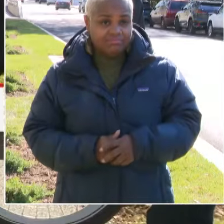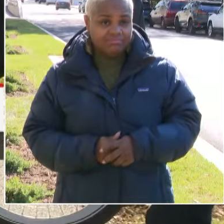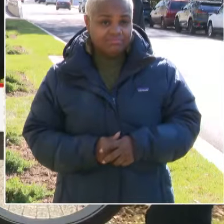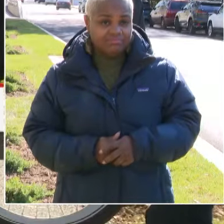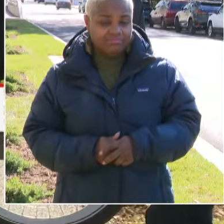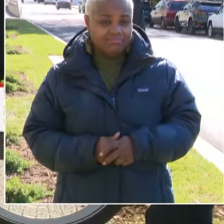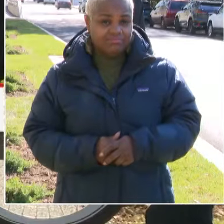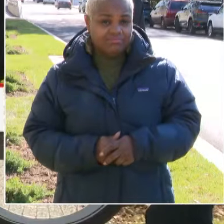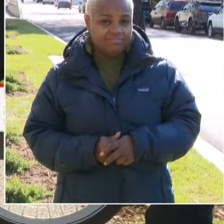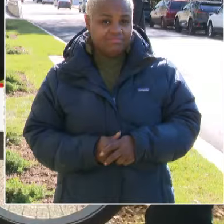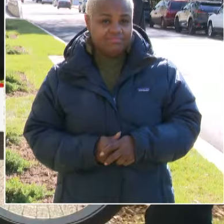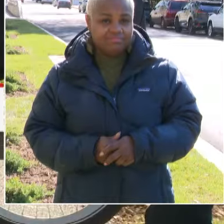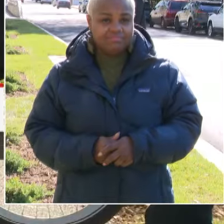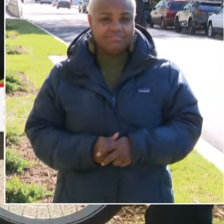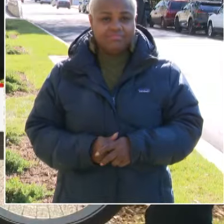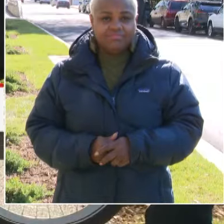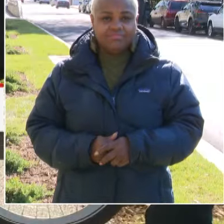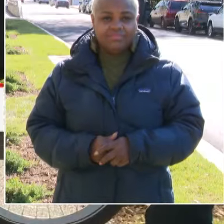Yep.